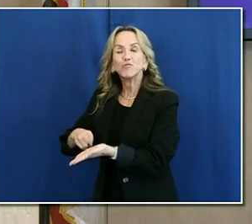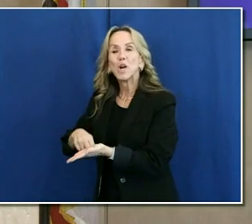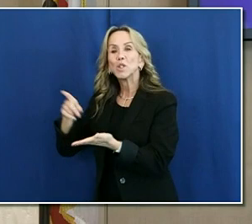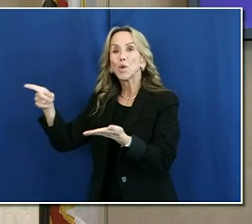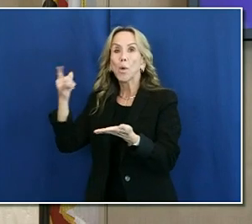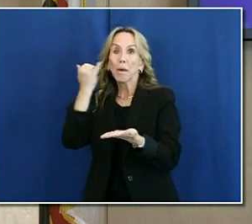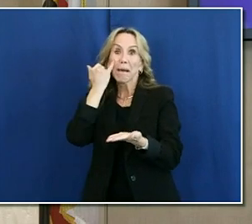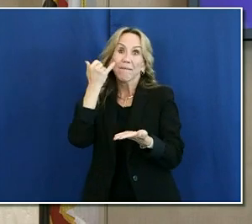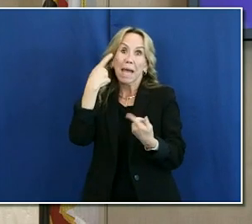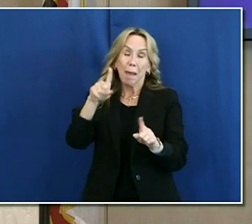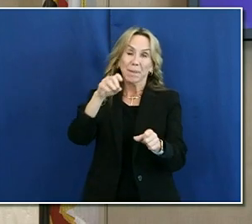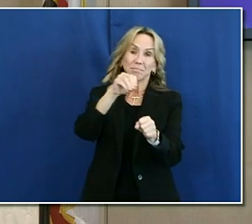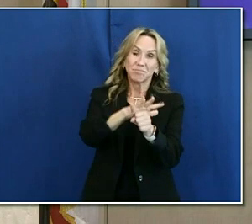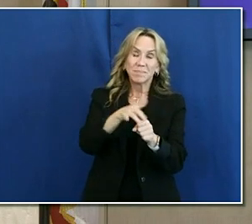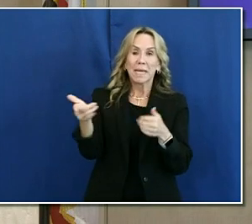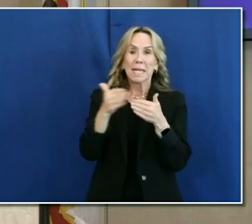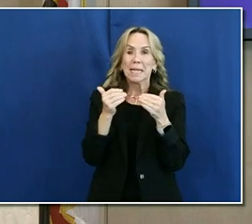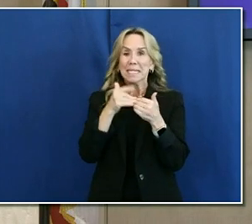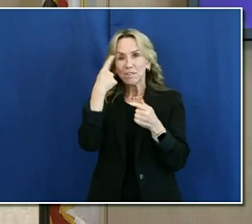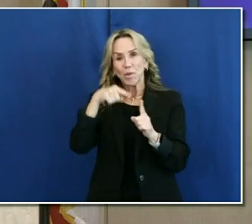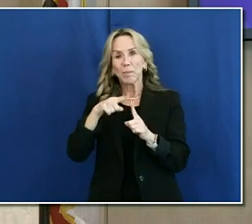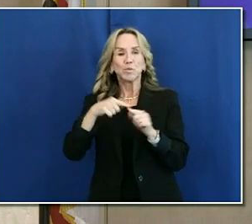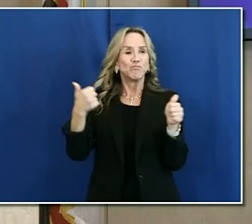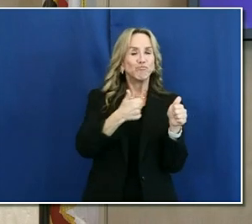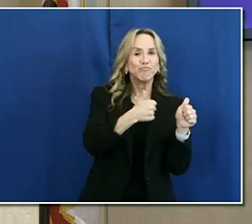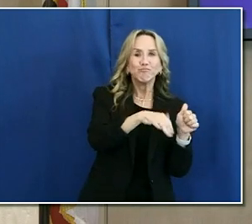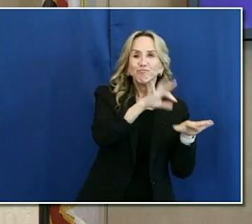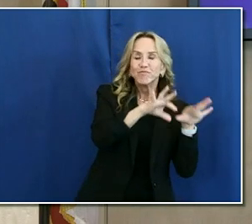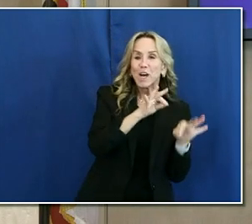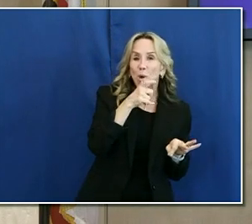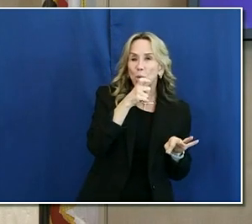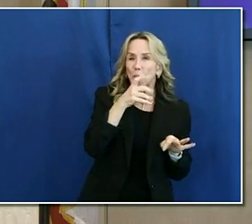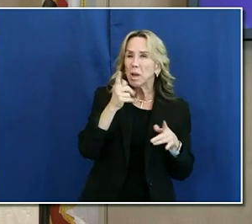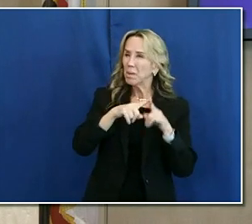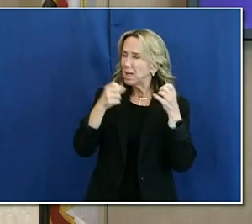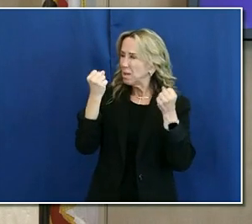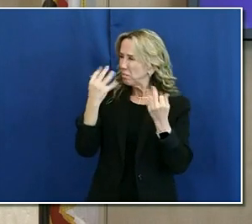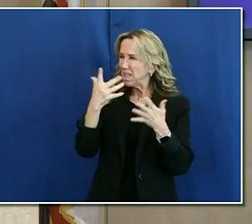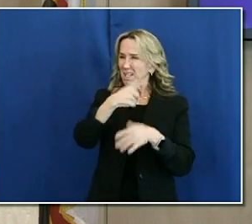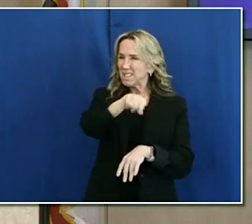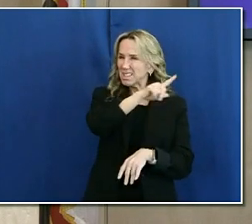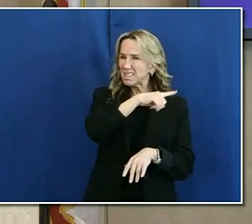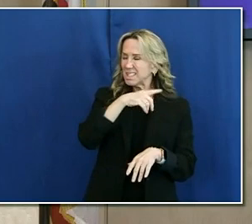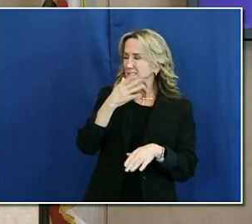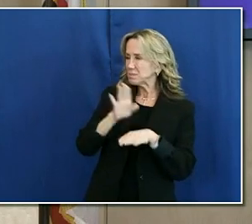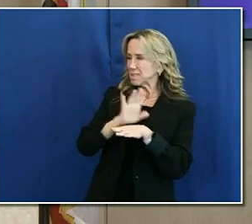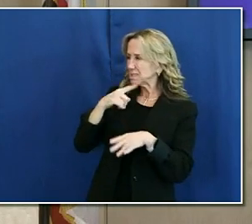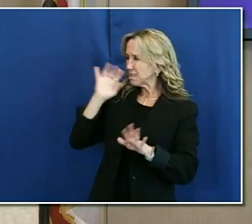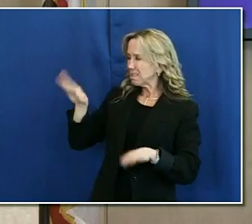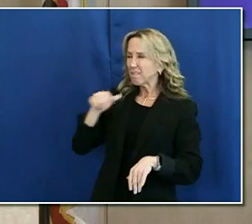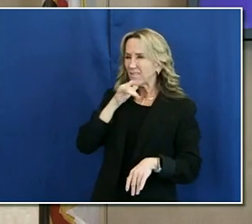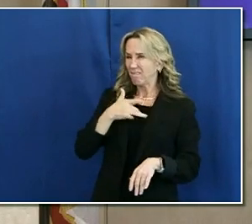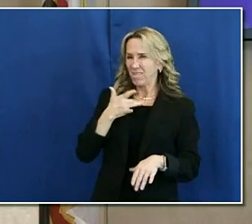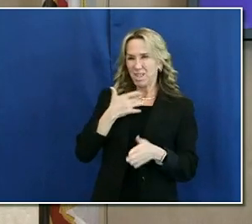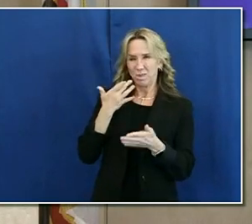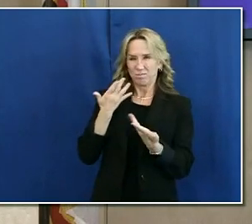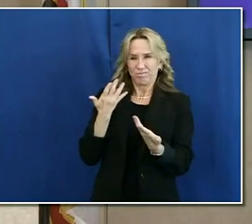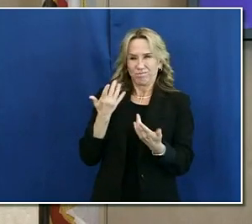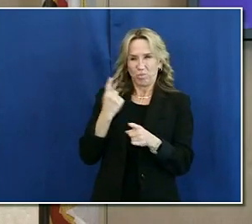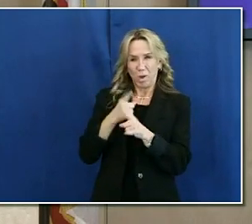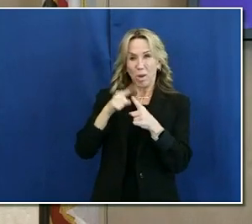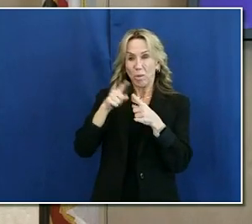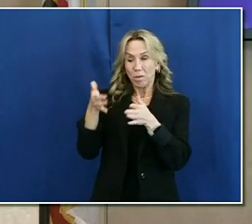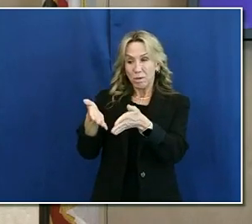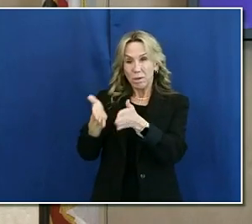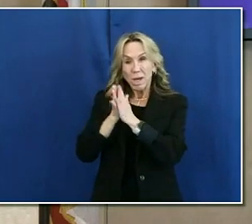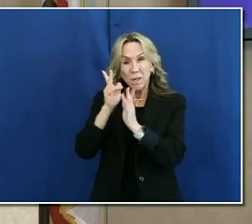impact business. Can you explain the thinking behind the list, and also how long are businesses supposed to keep the names and numbers for? Thank you. We